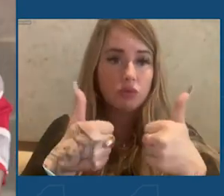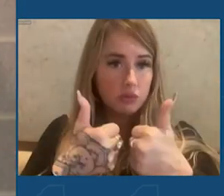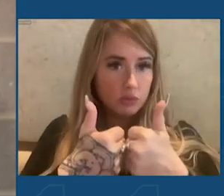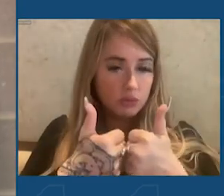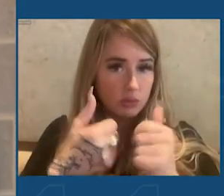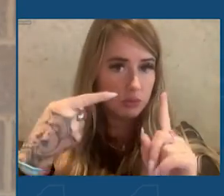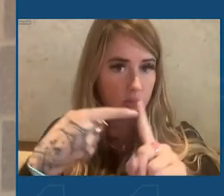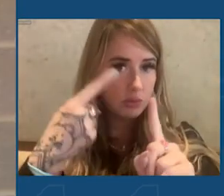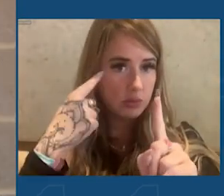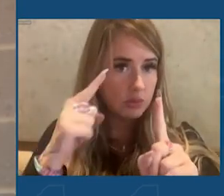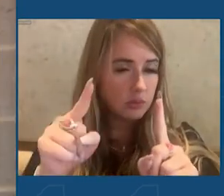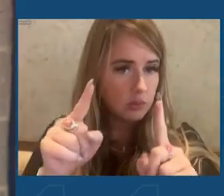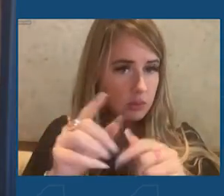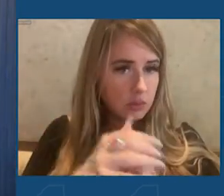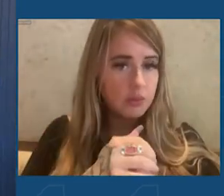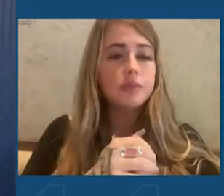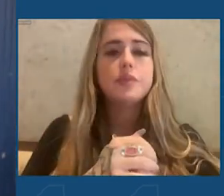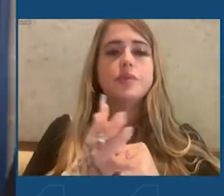Hochul.